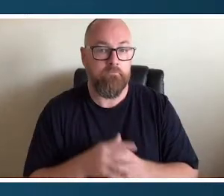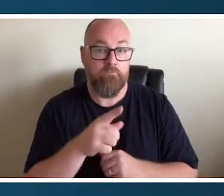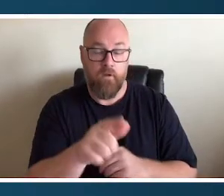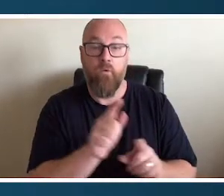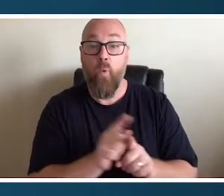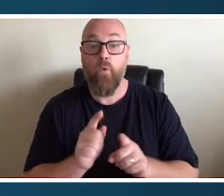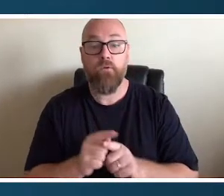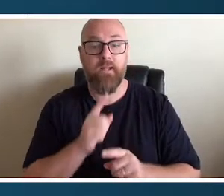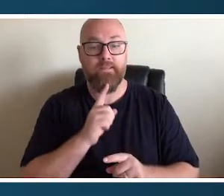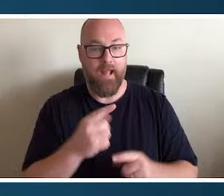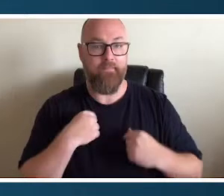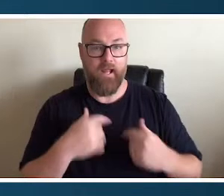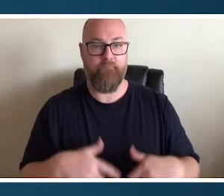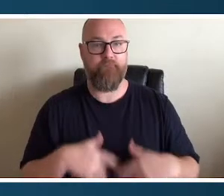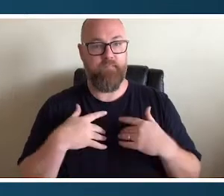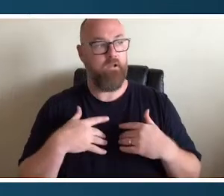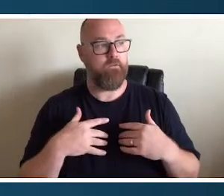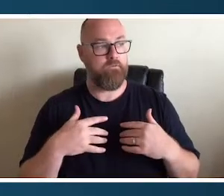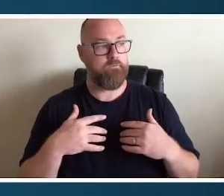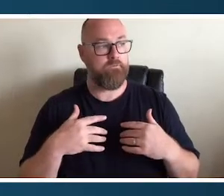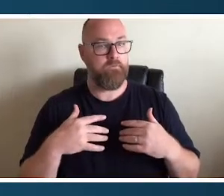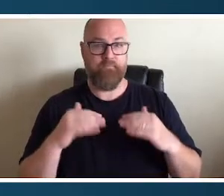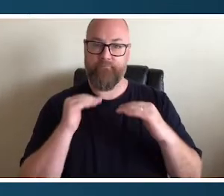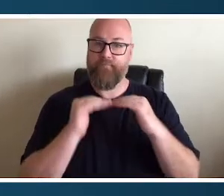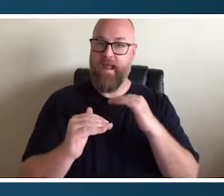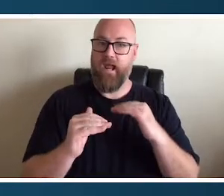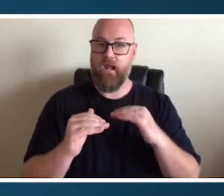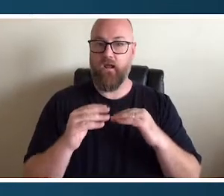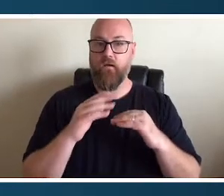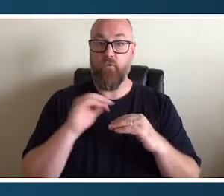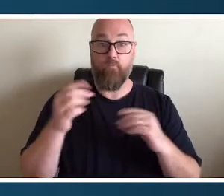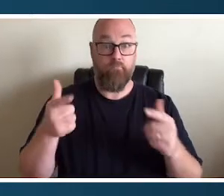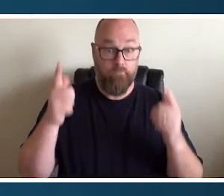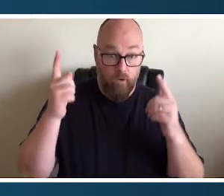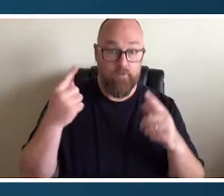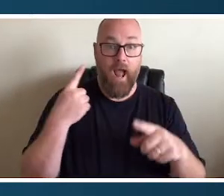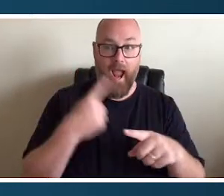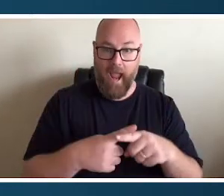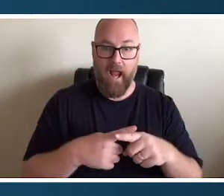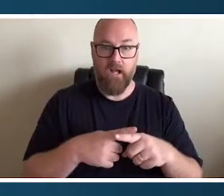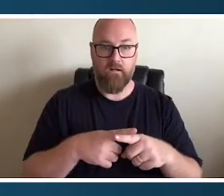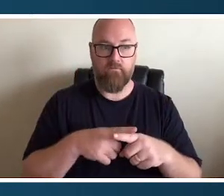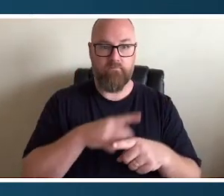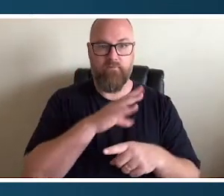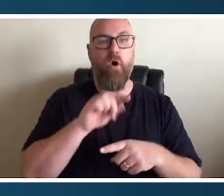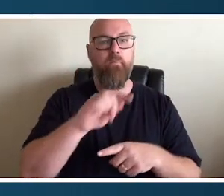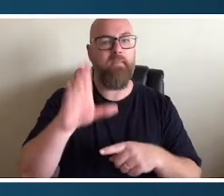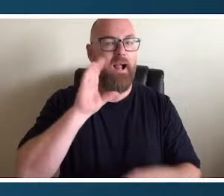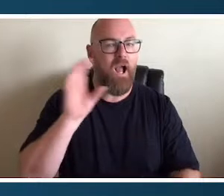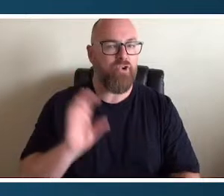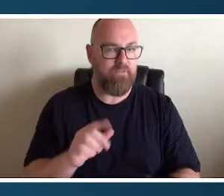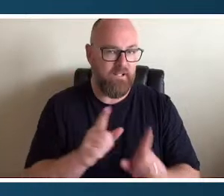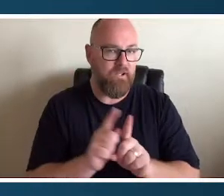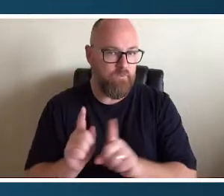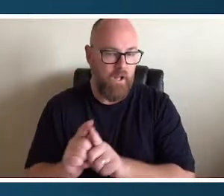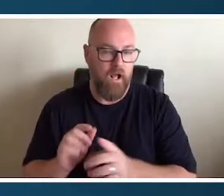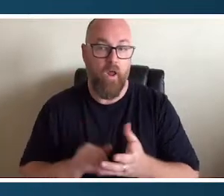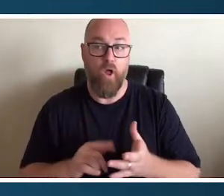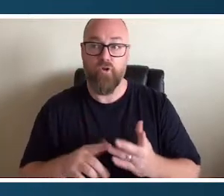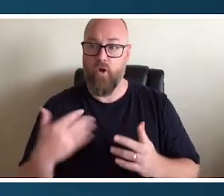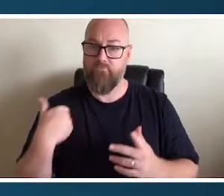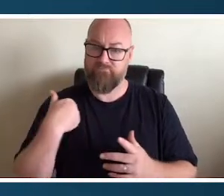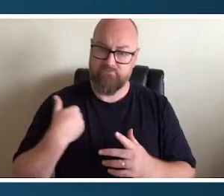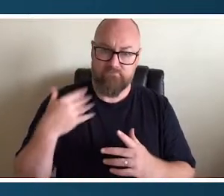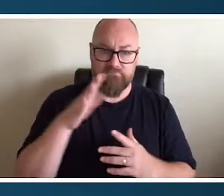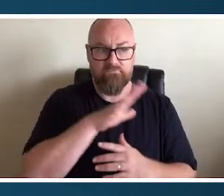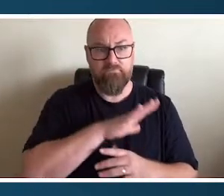are being fairly treated in the host country. So on average, across the scheme and across